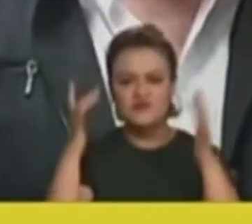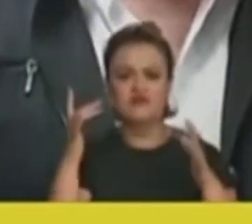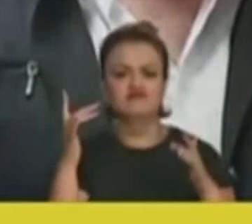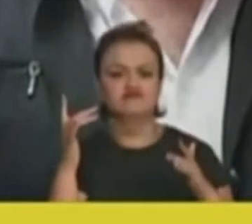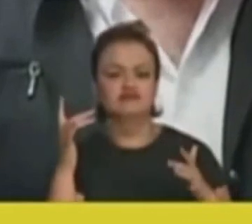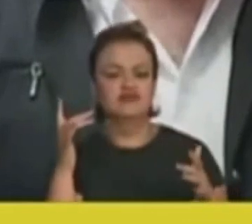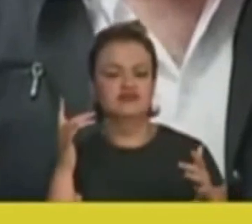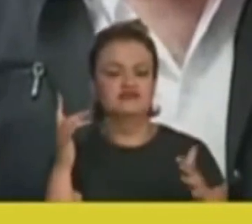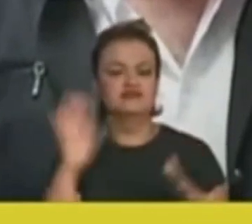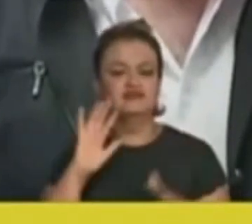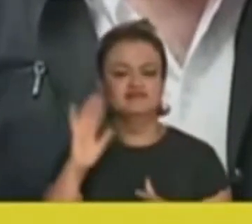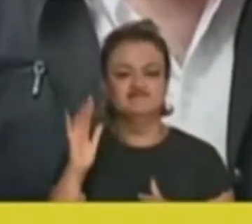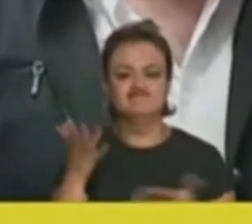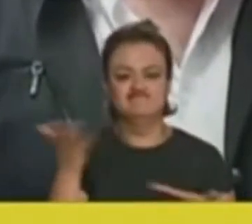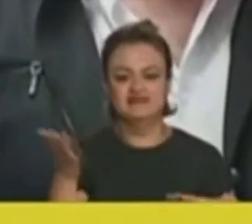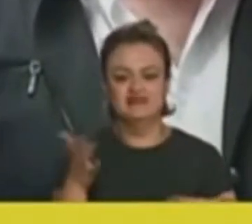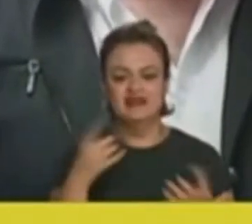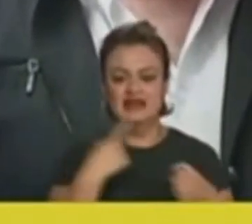of the Sun.